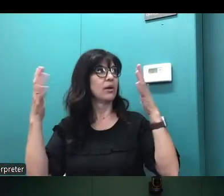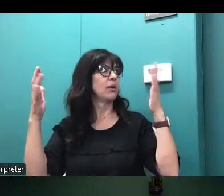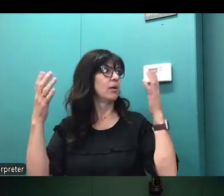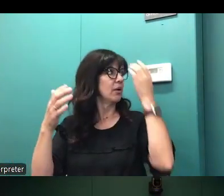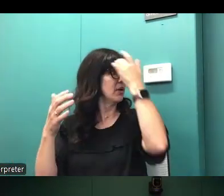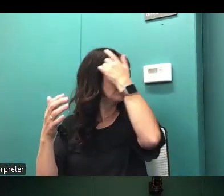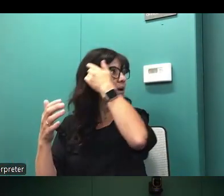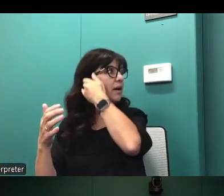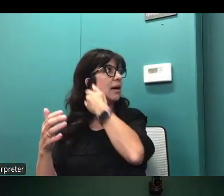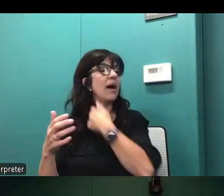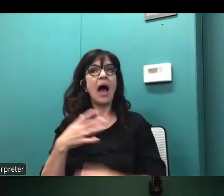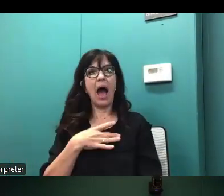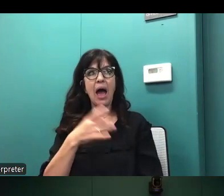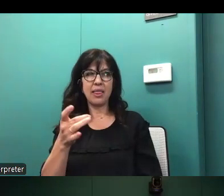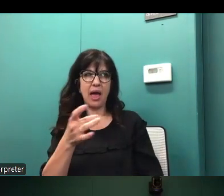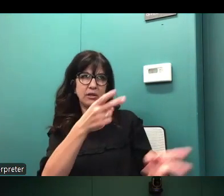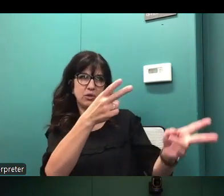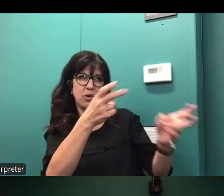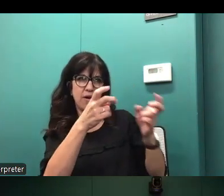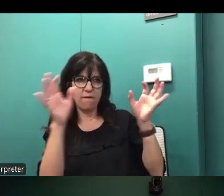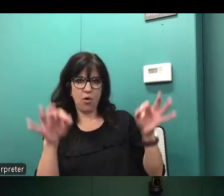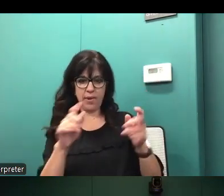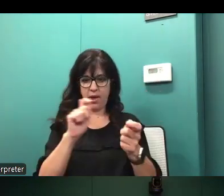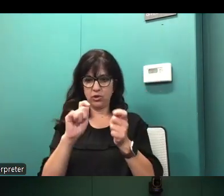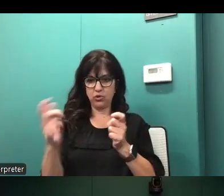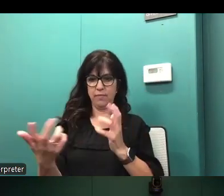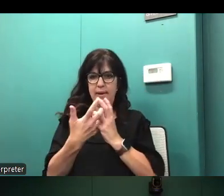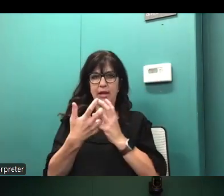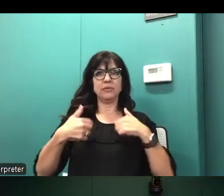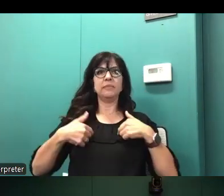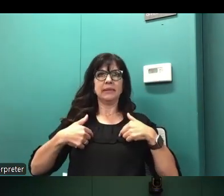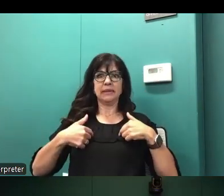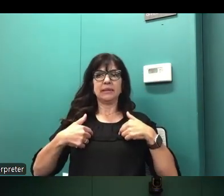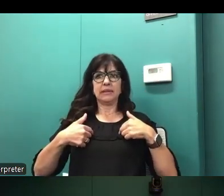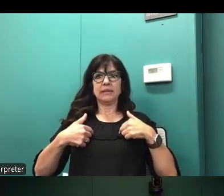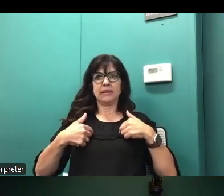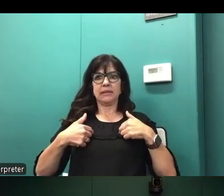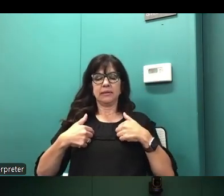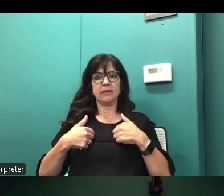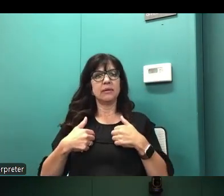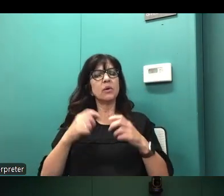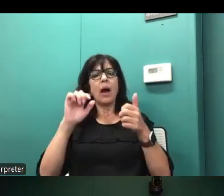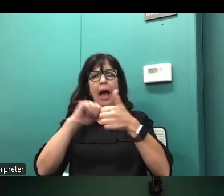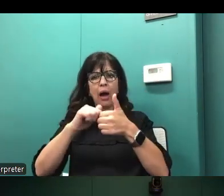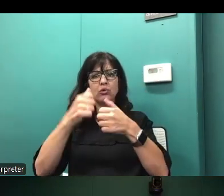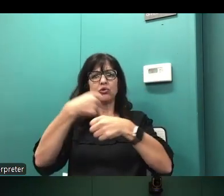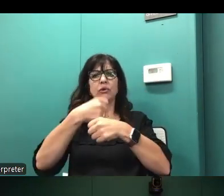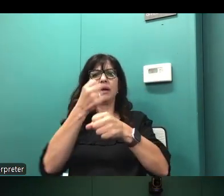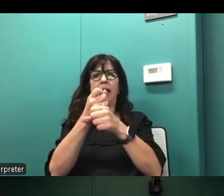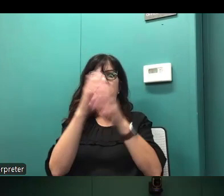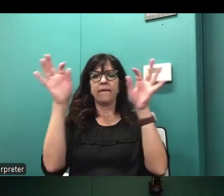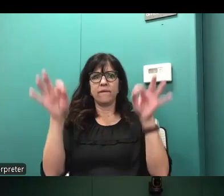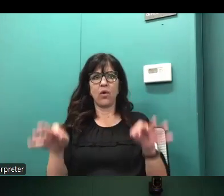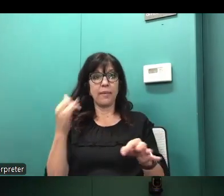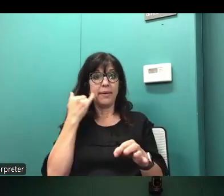I like to take people's forms and then tweak them to match me. So how to create a form. So